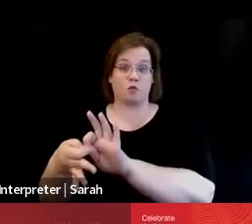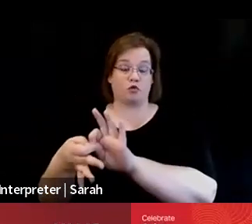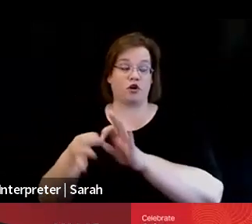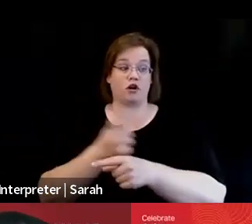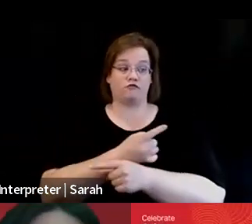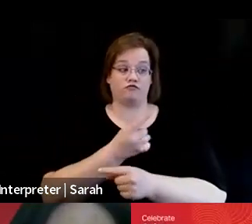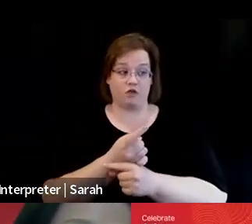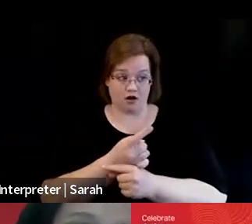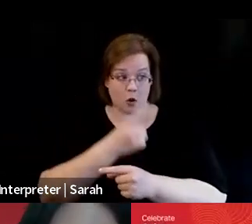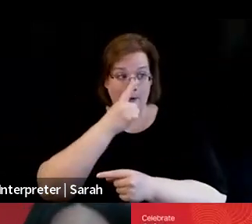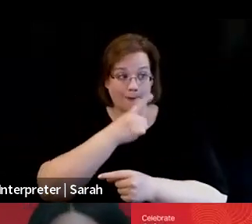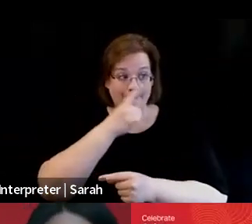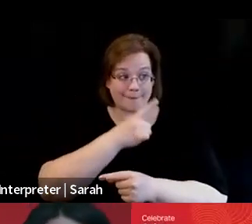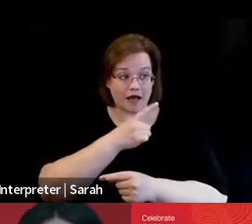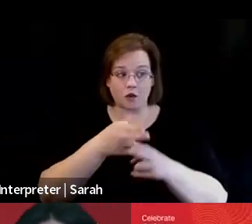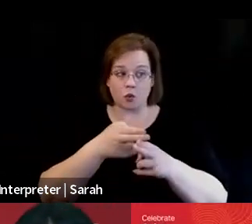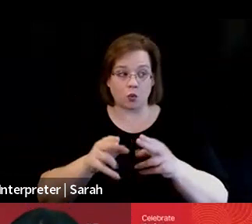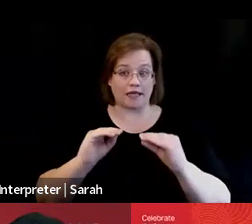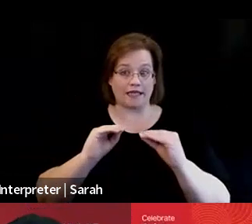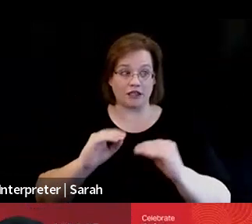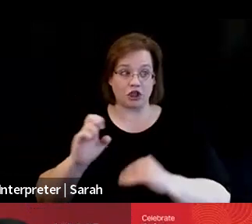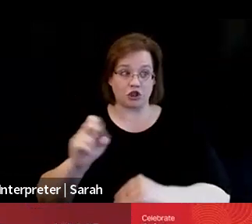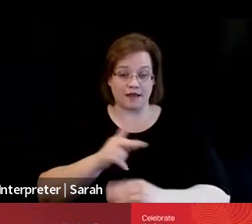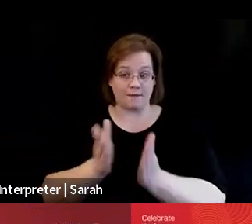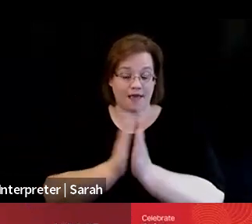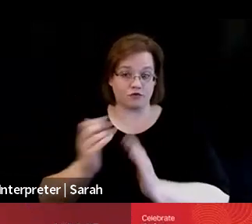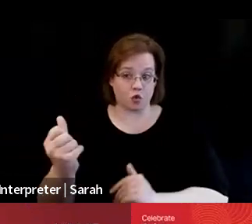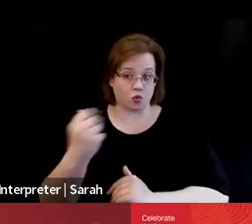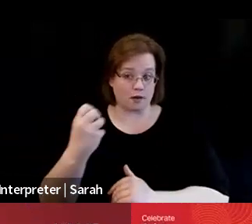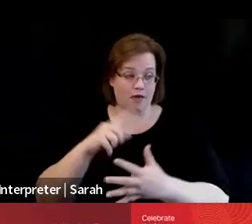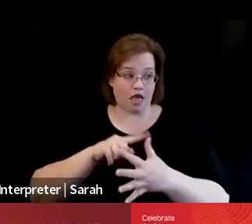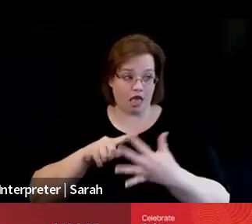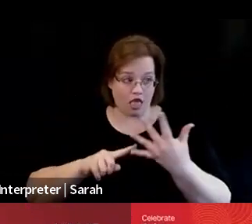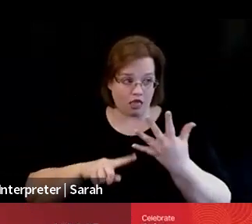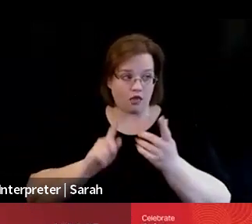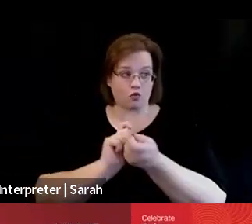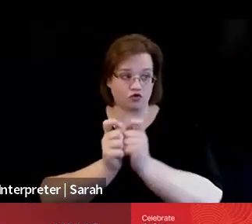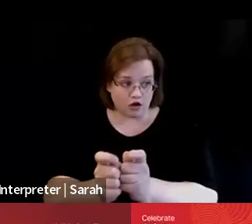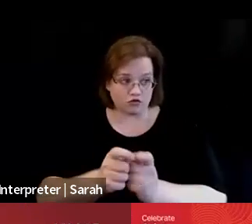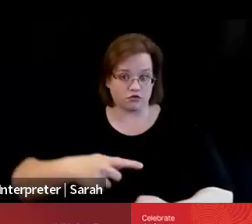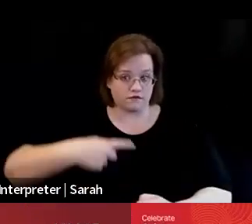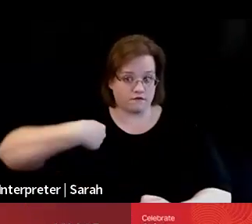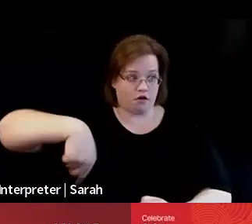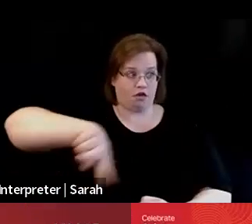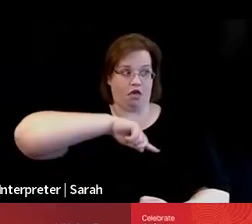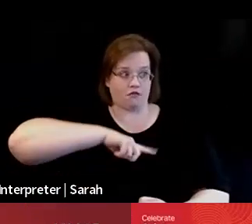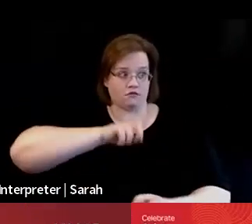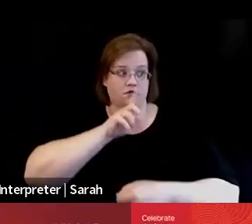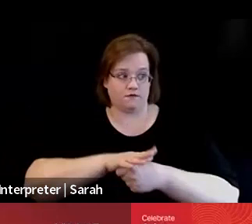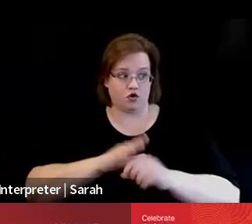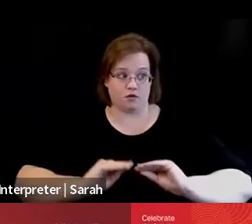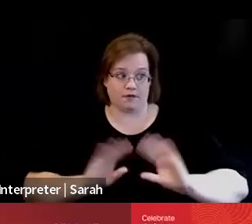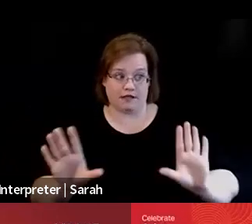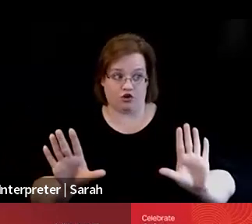correctly. Do you mind if we do a quick teach back? Could I ask them to repeat back those medication changes for us so we can all make sure that we were